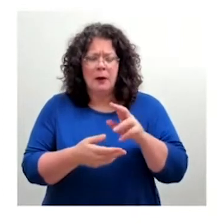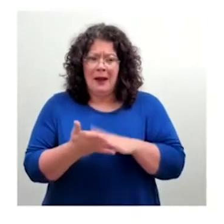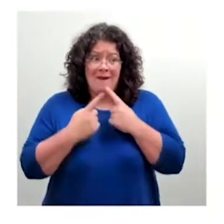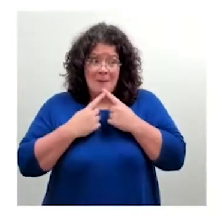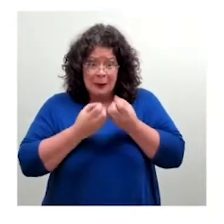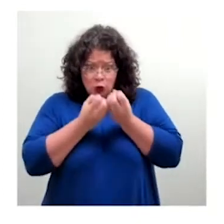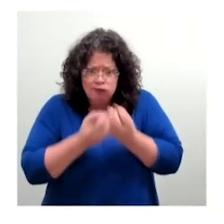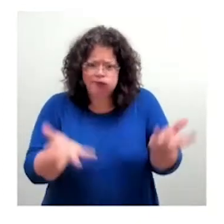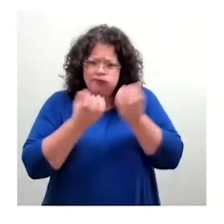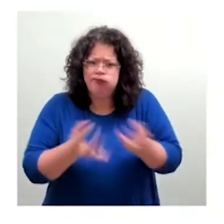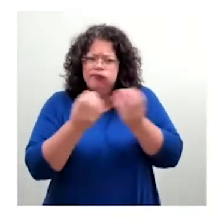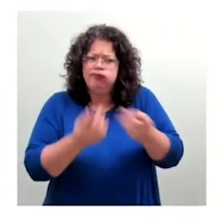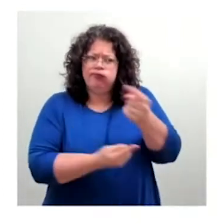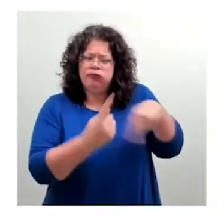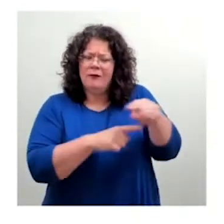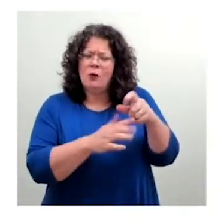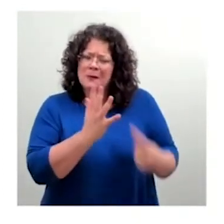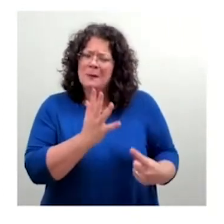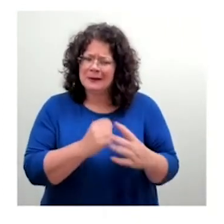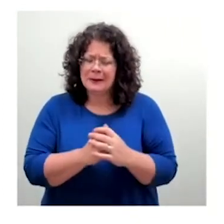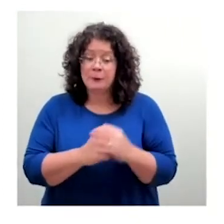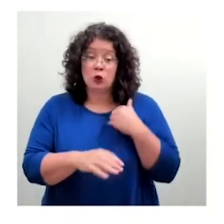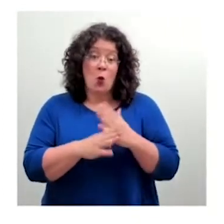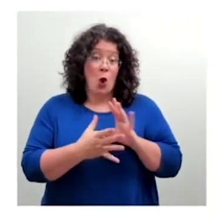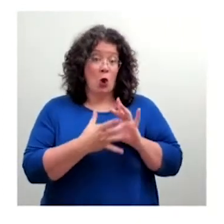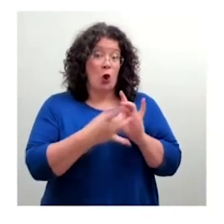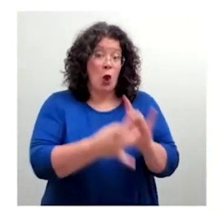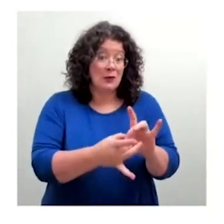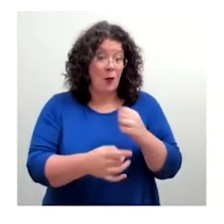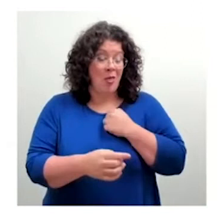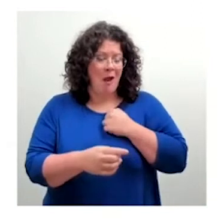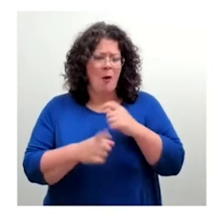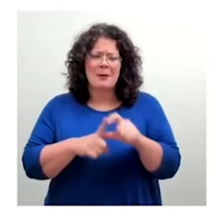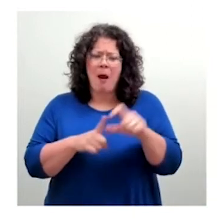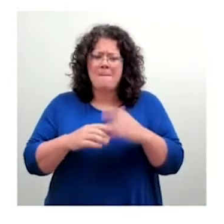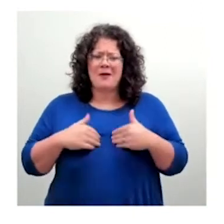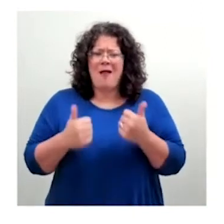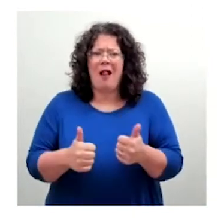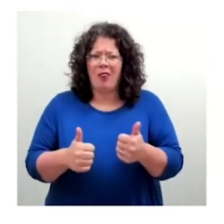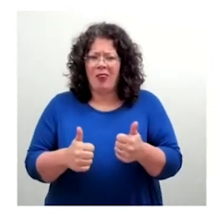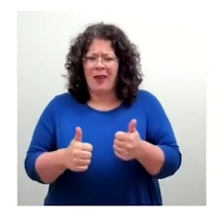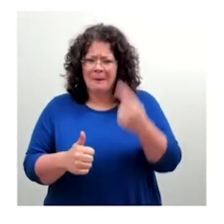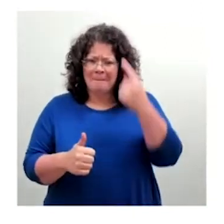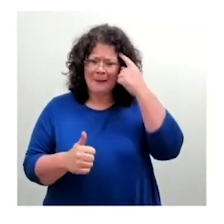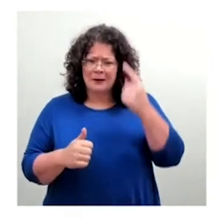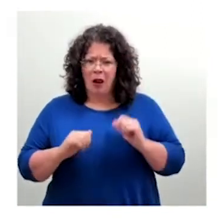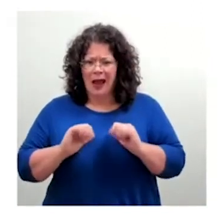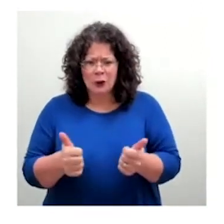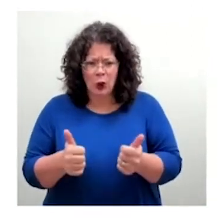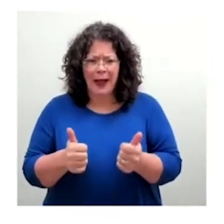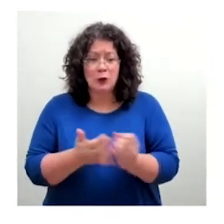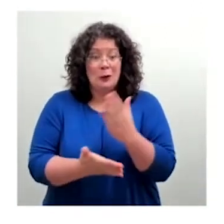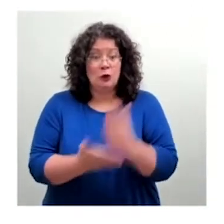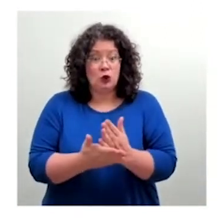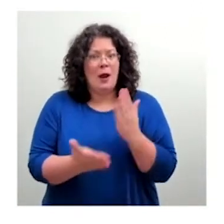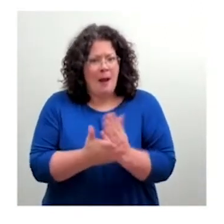this with all of our constituents. We held weekly calls, Zoom calls like this, and